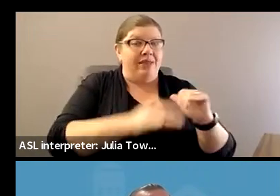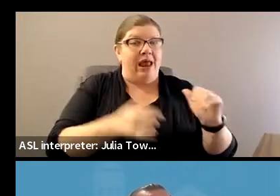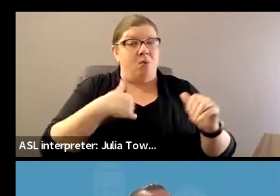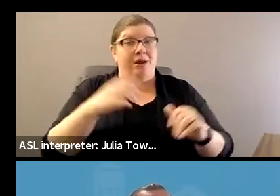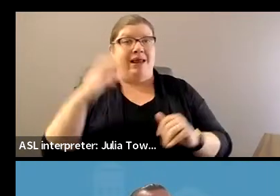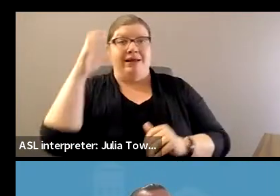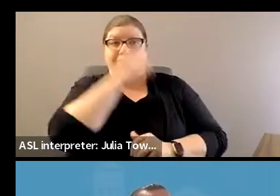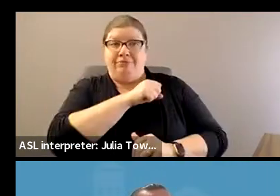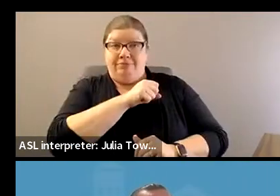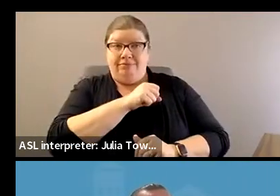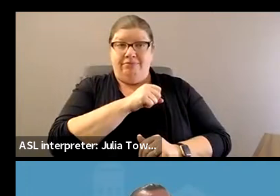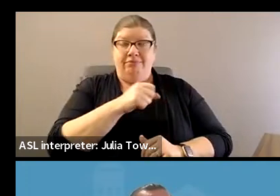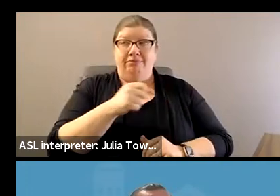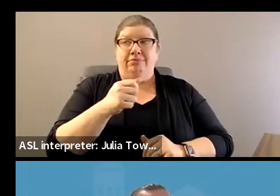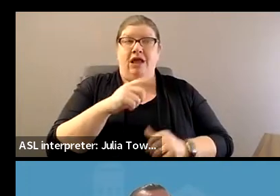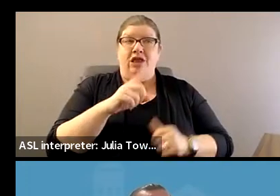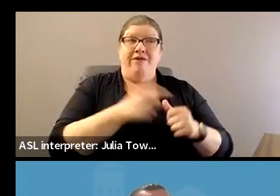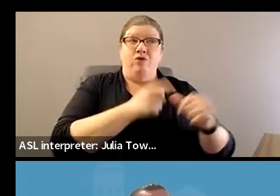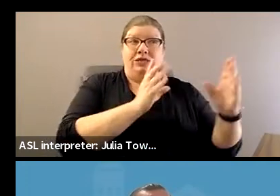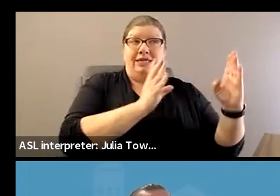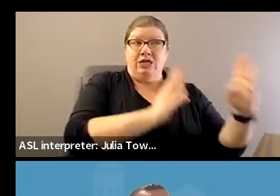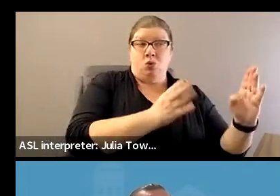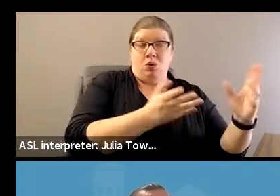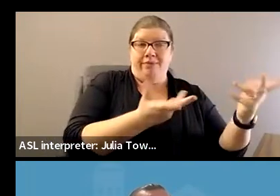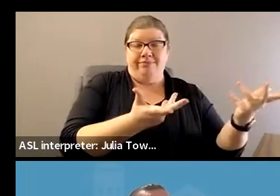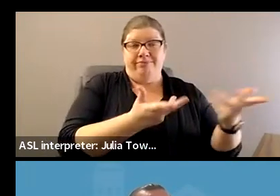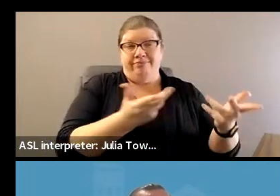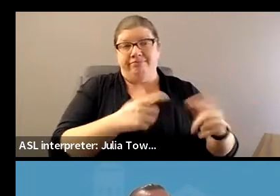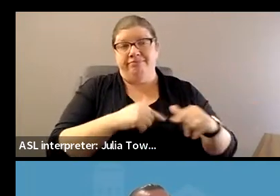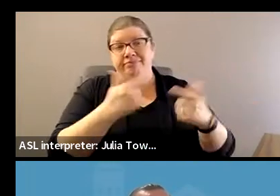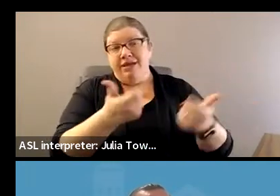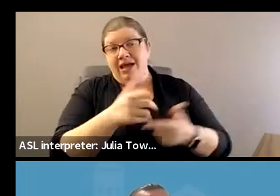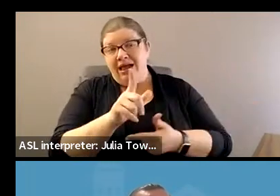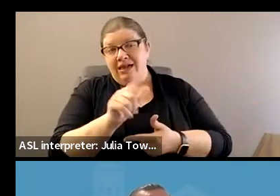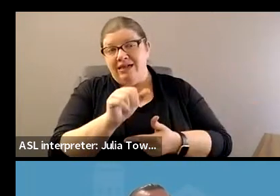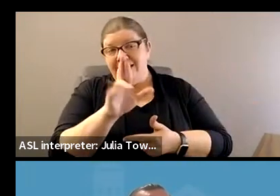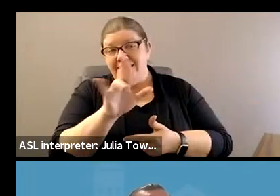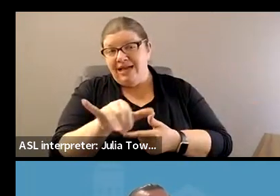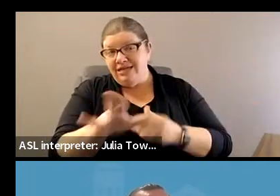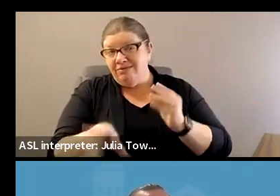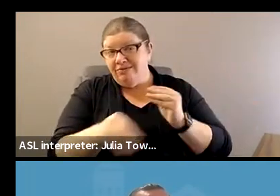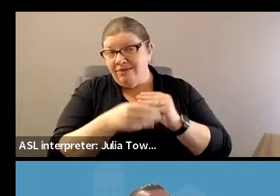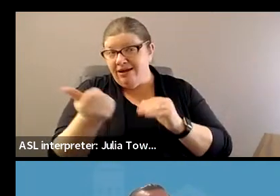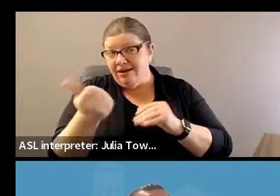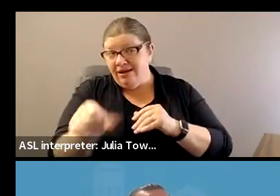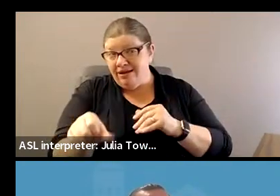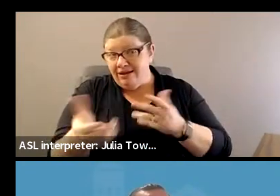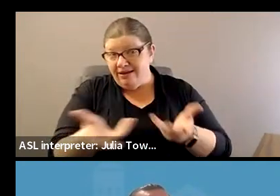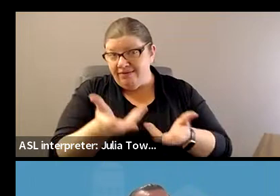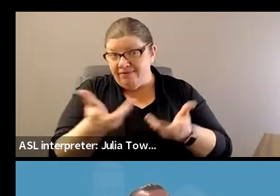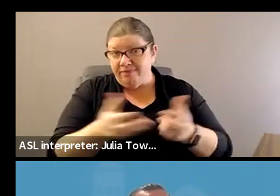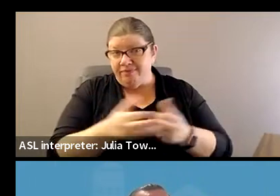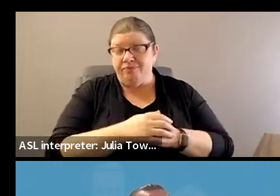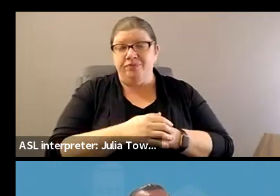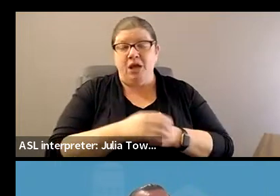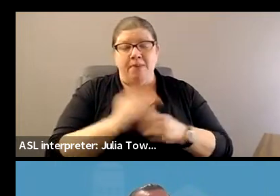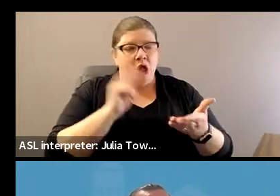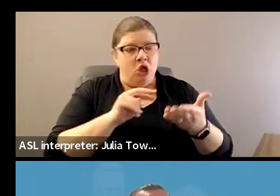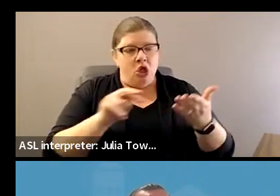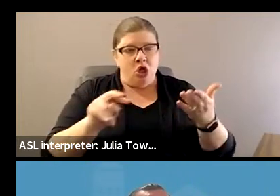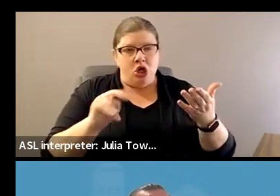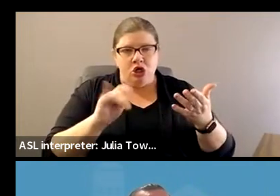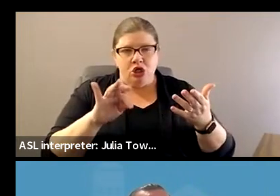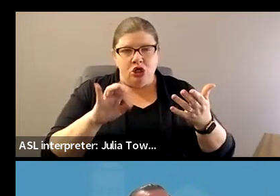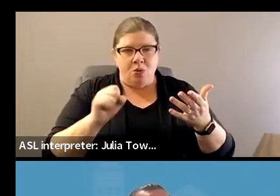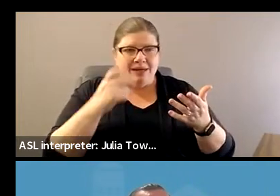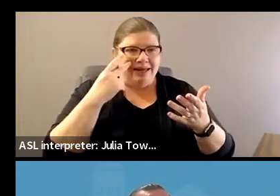at first interim. I don't know, Lacey, do you have anything you want to add? I'm going to read through our notes real quick and see if there's anything